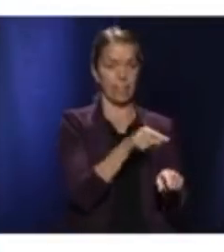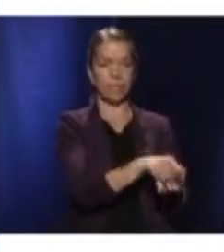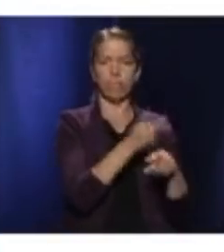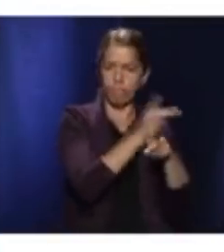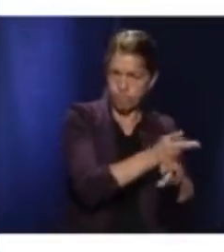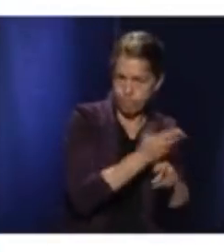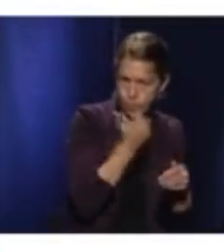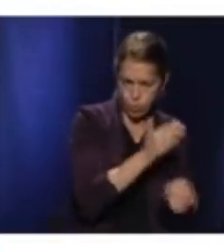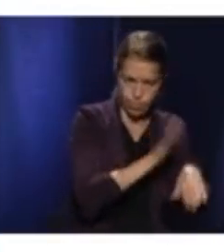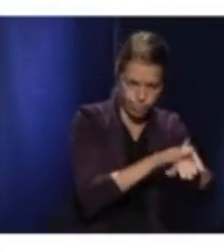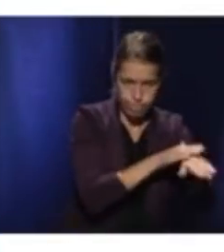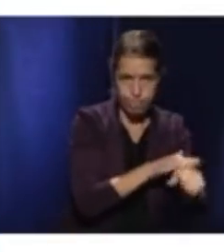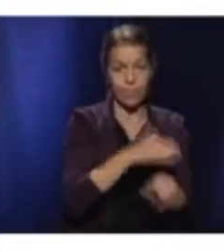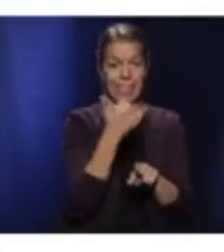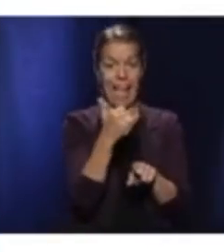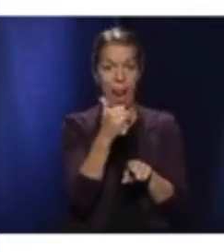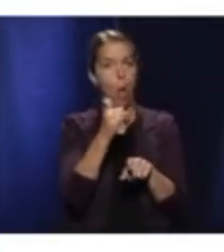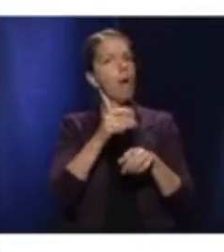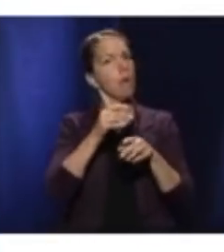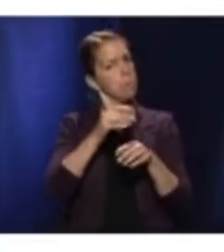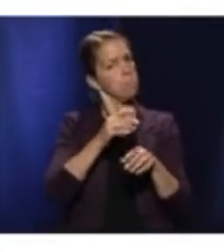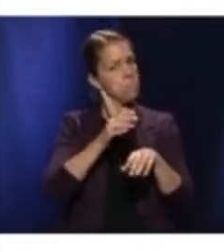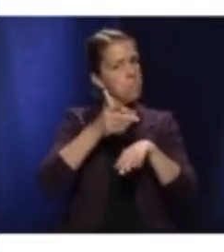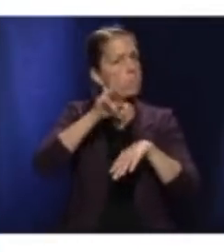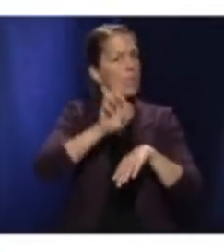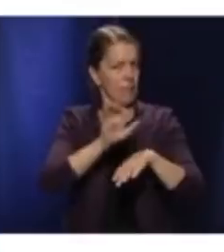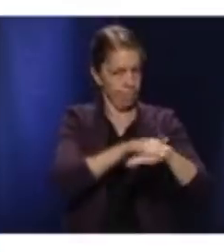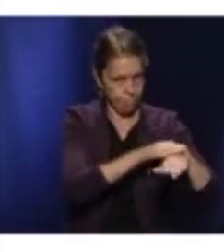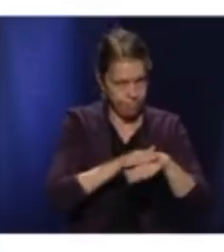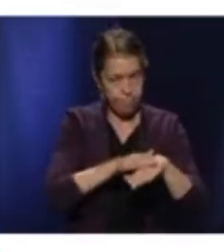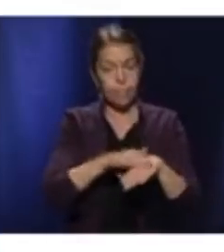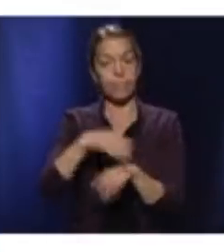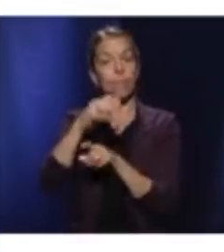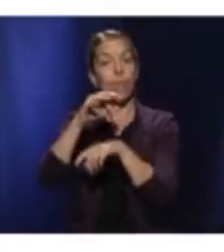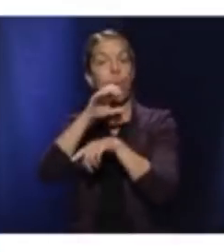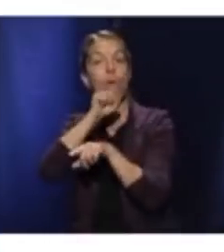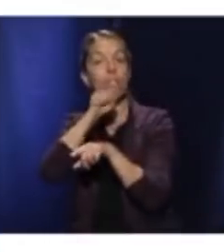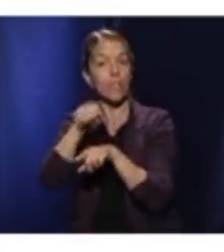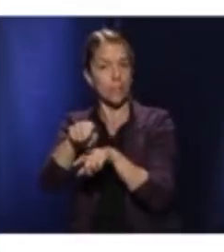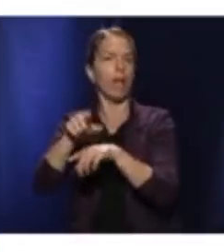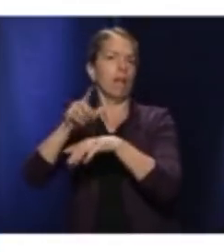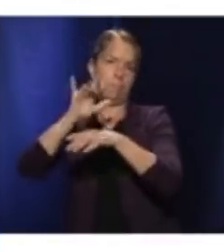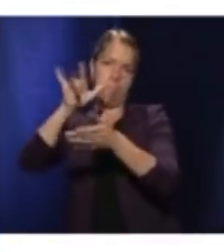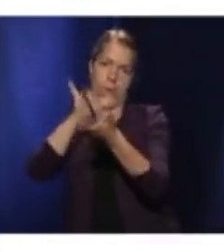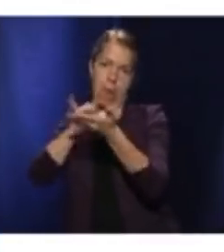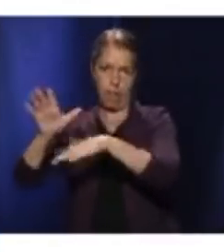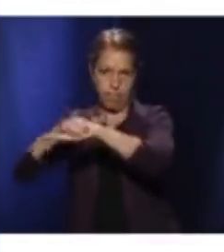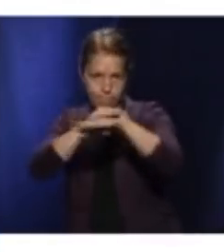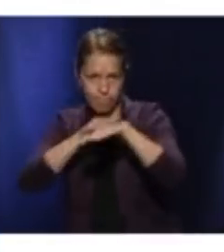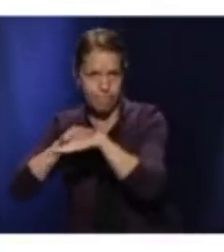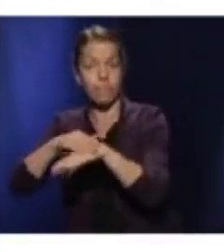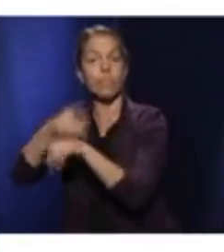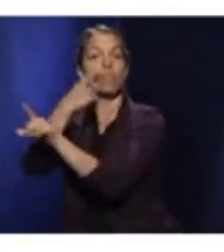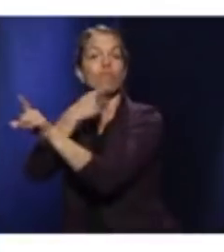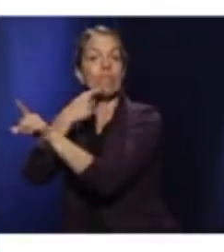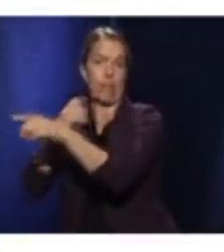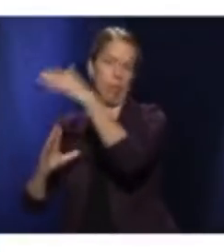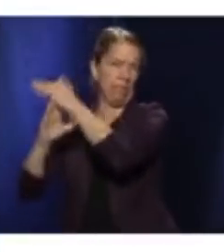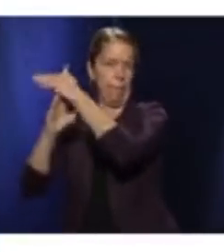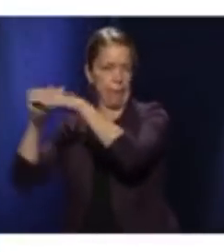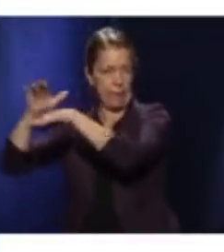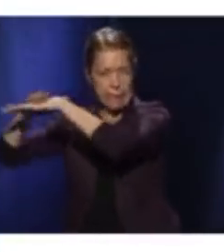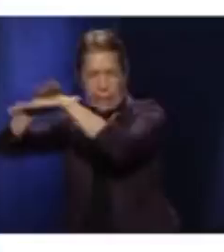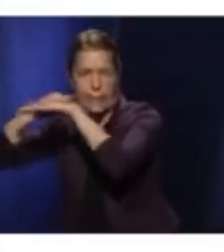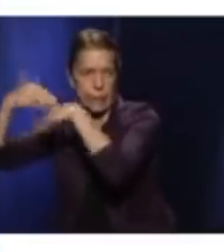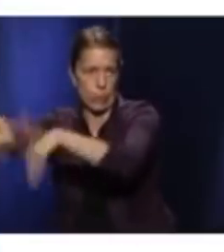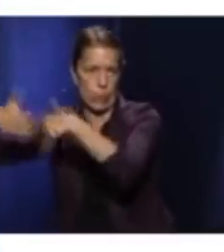level, maximum alert. Now then, a number of different indicators that will allow us to